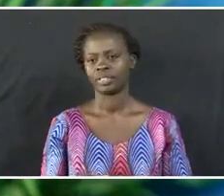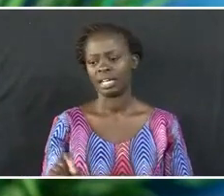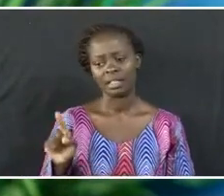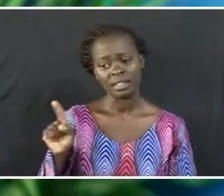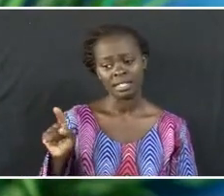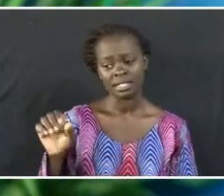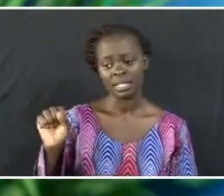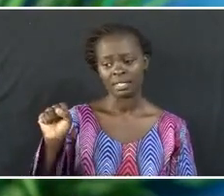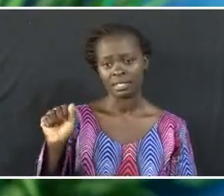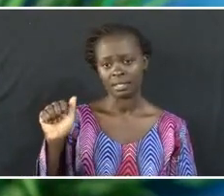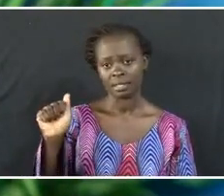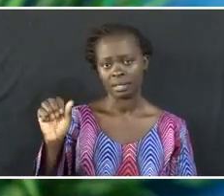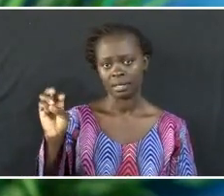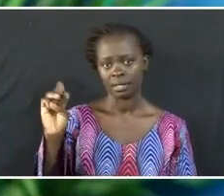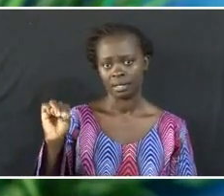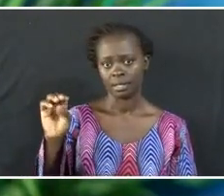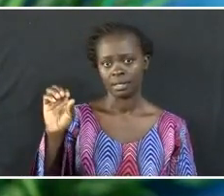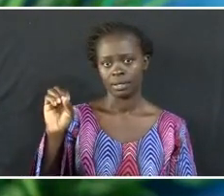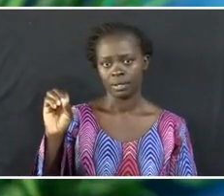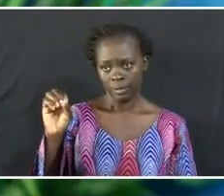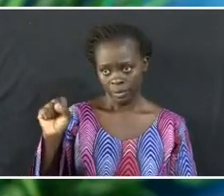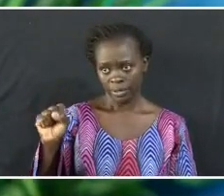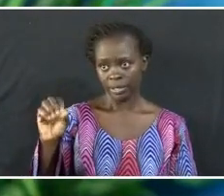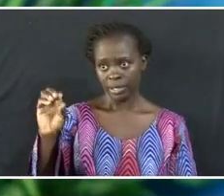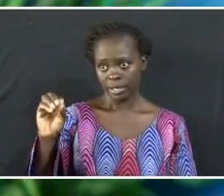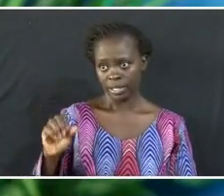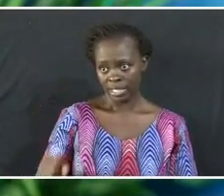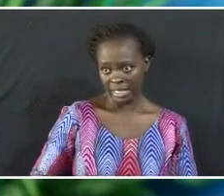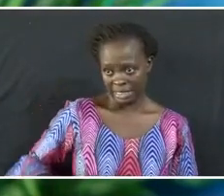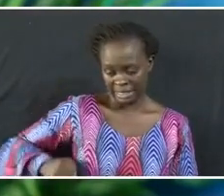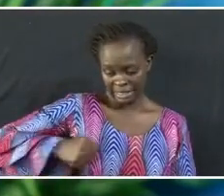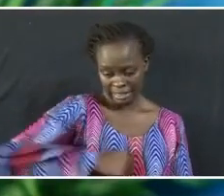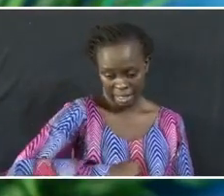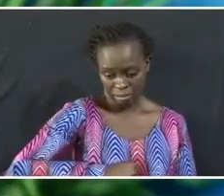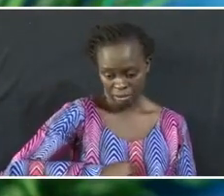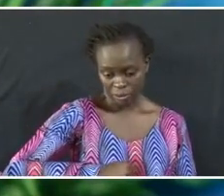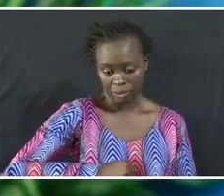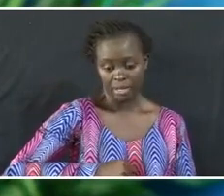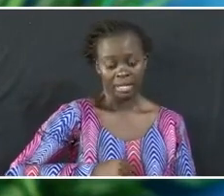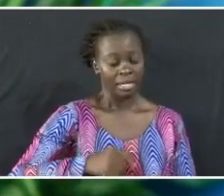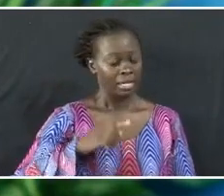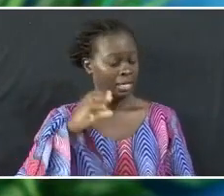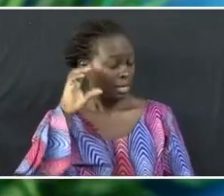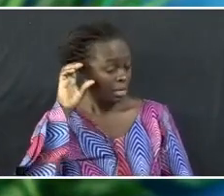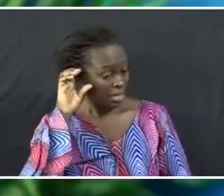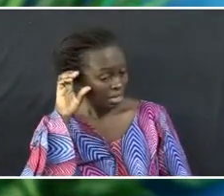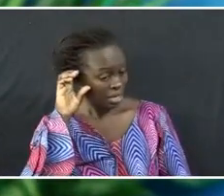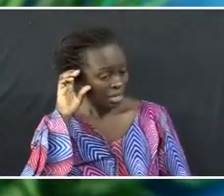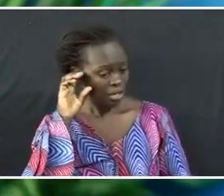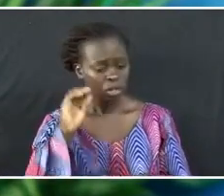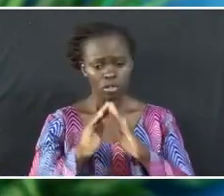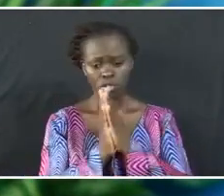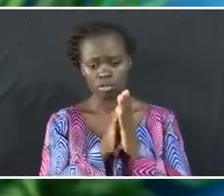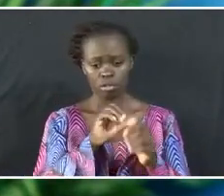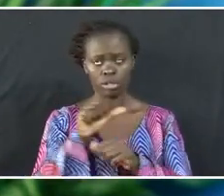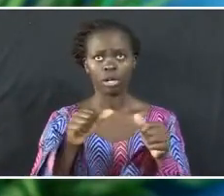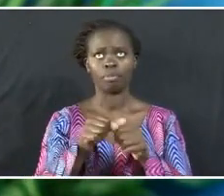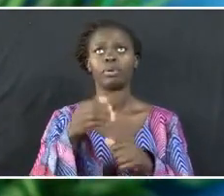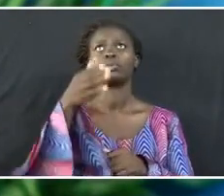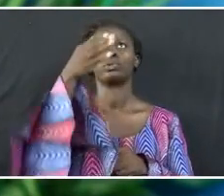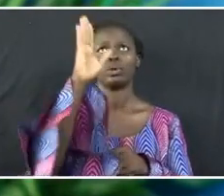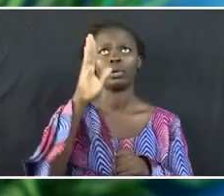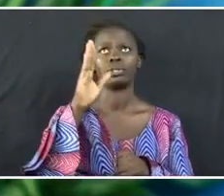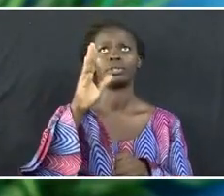his mother telling him about God's special plan for his life. She often spoke of the